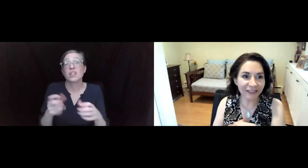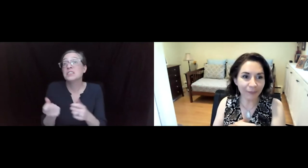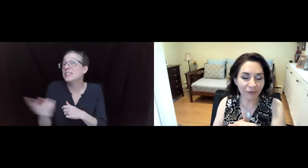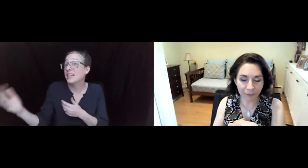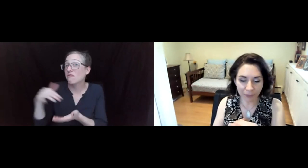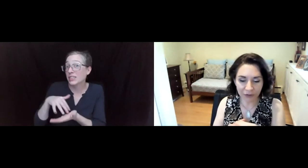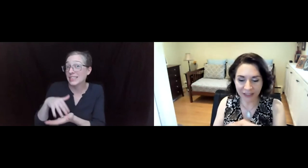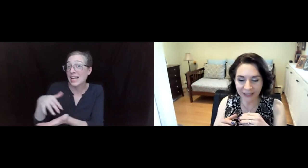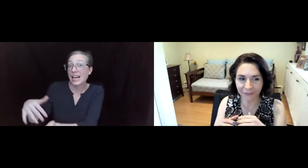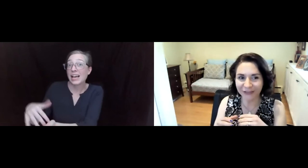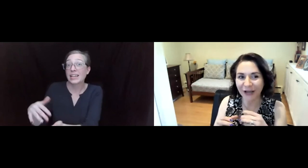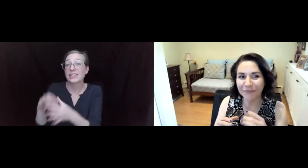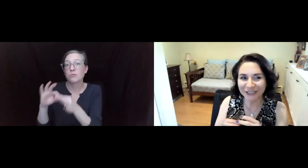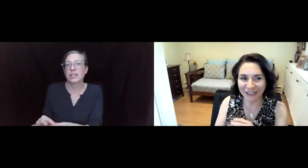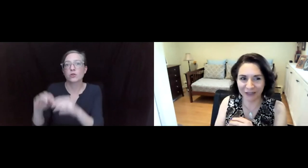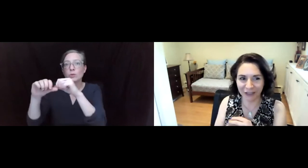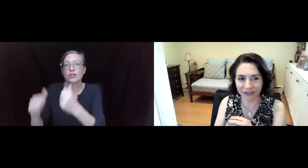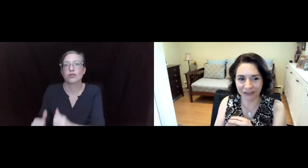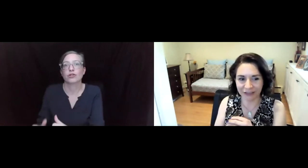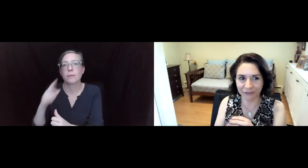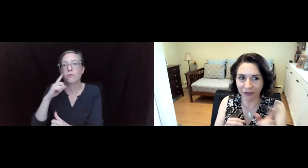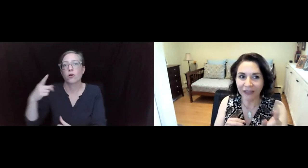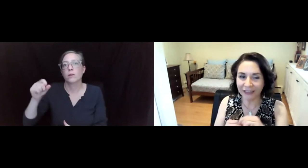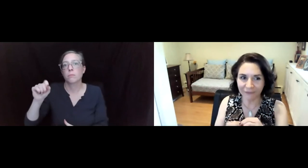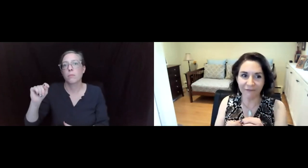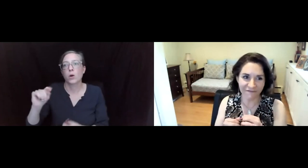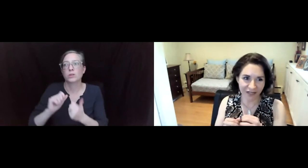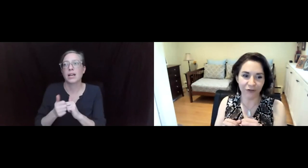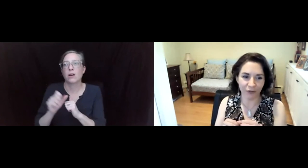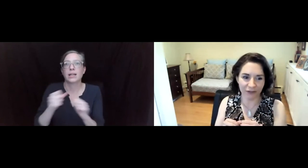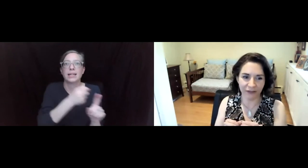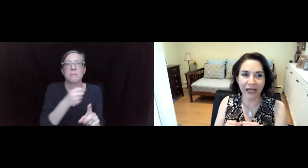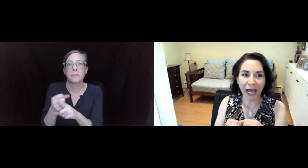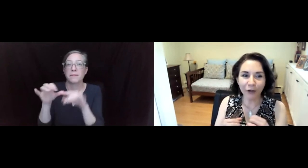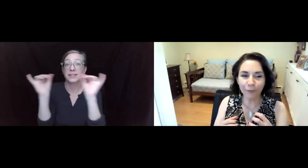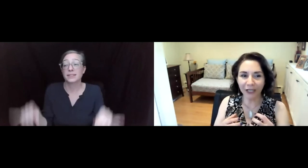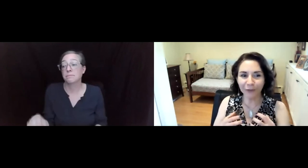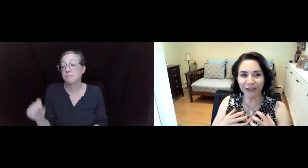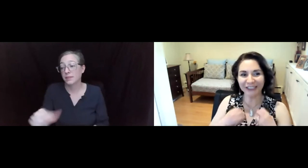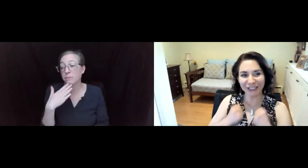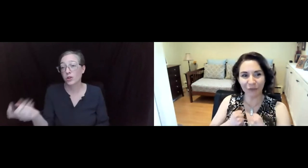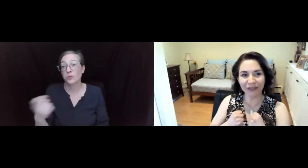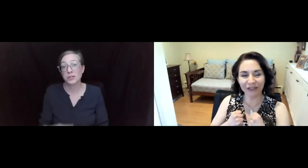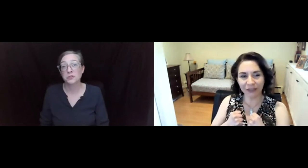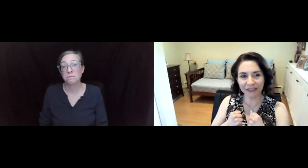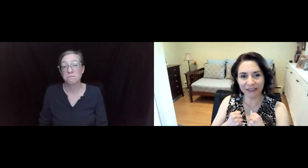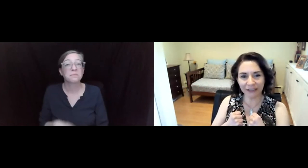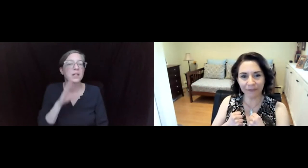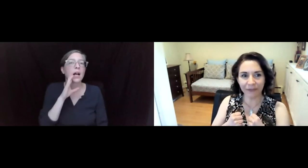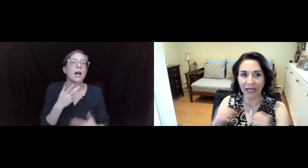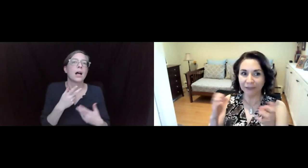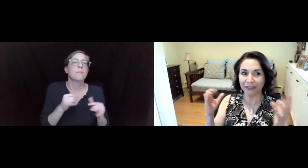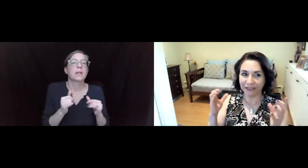how the shape of the post can give us a more discriminatory system. So that's a very good question. I will play with the geometry of my